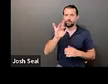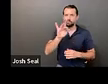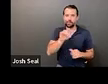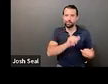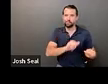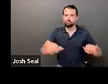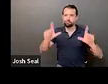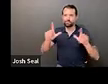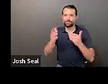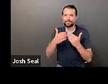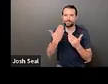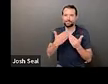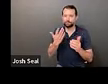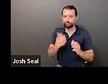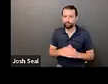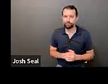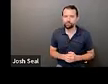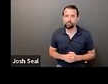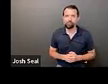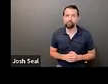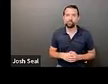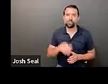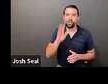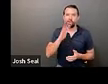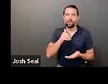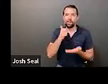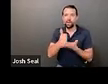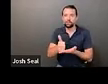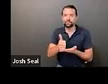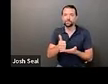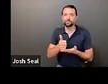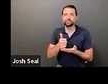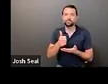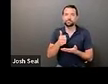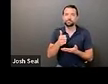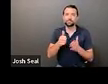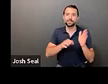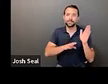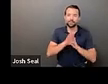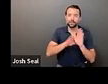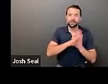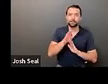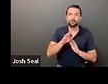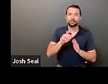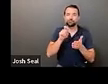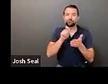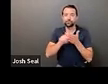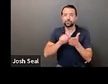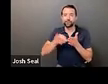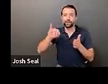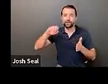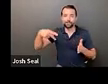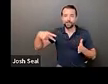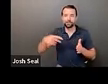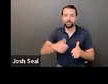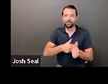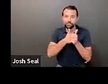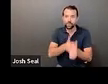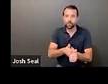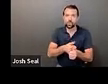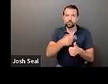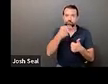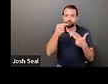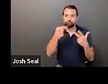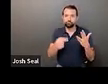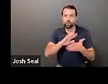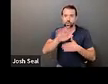you in developing and writing a compliant IEP. If you follow the tips and